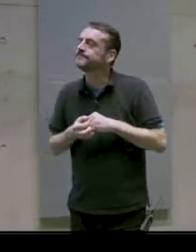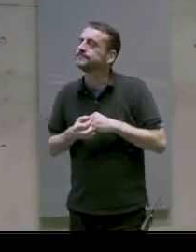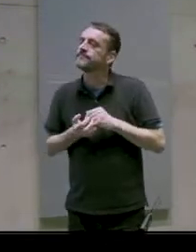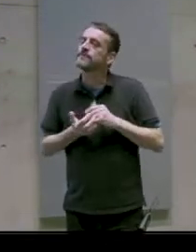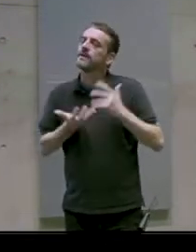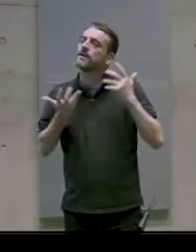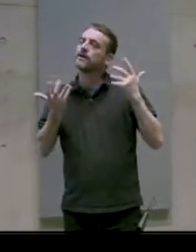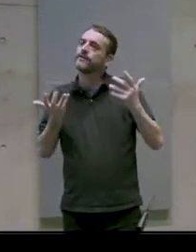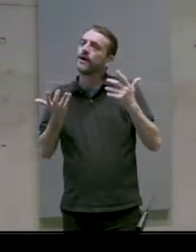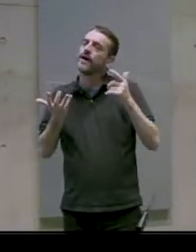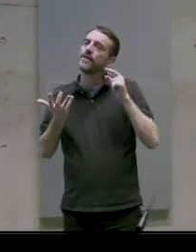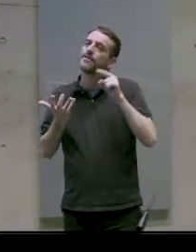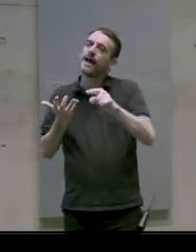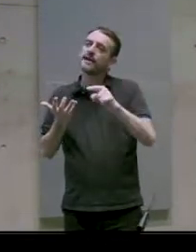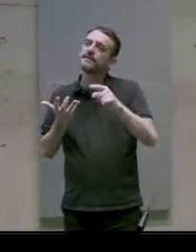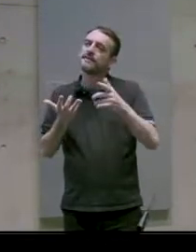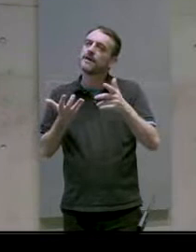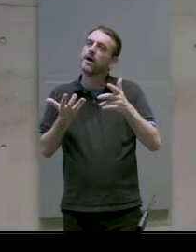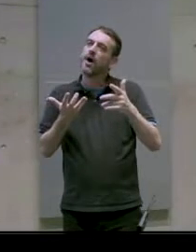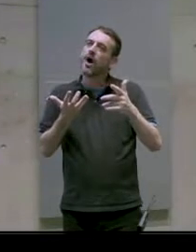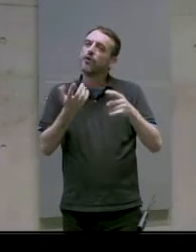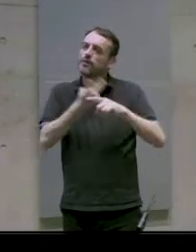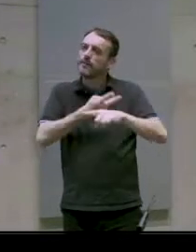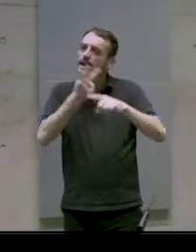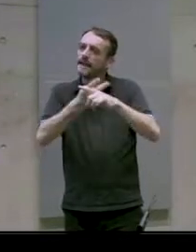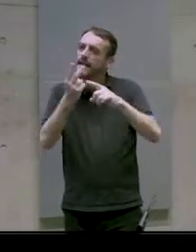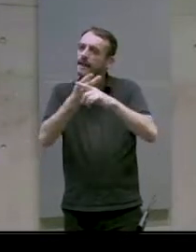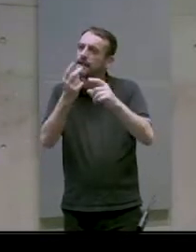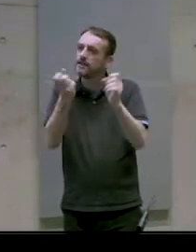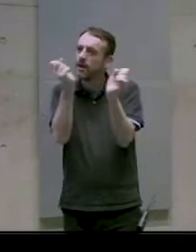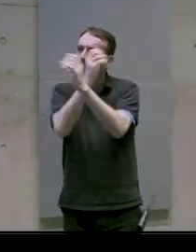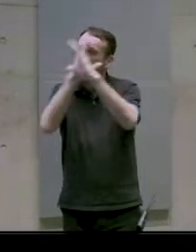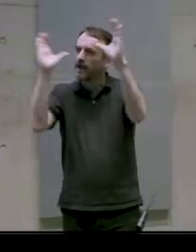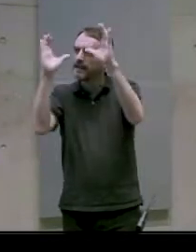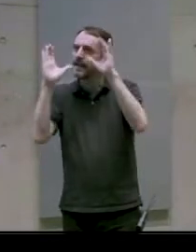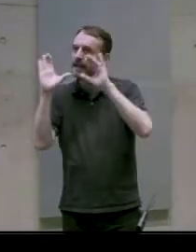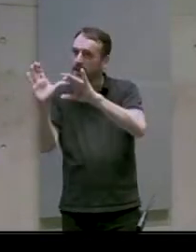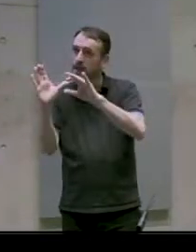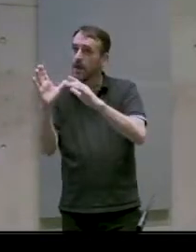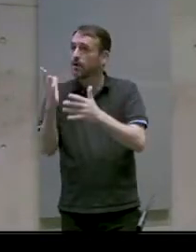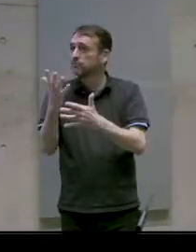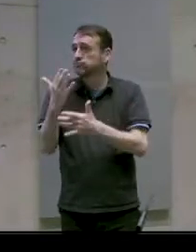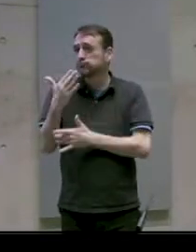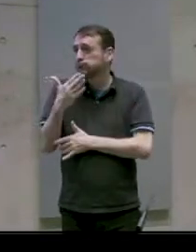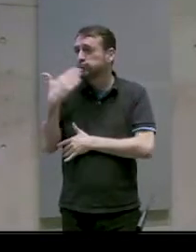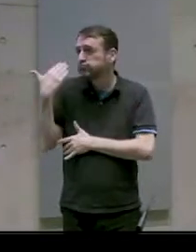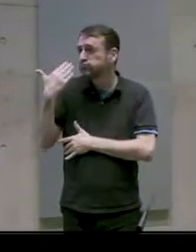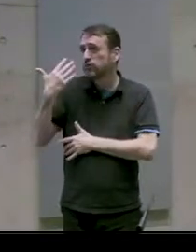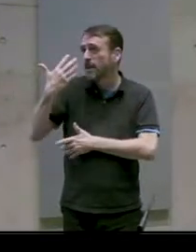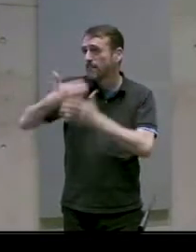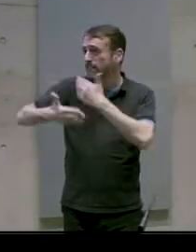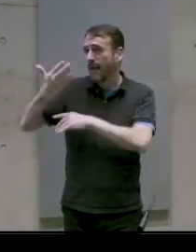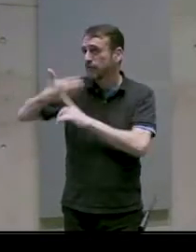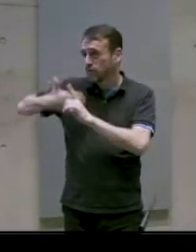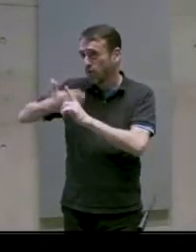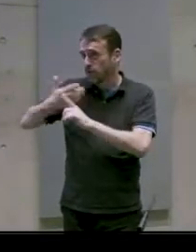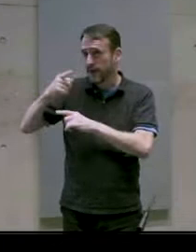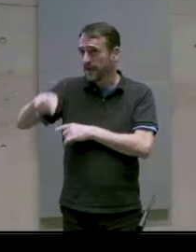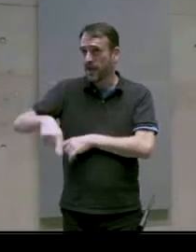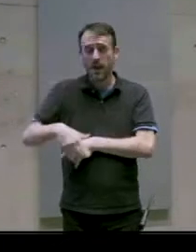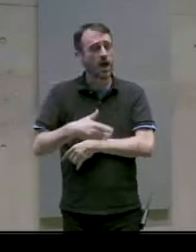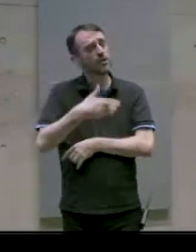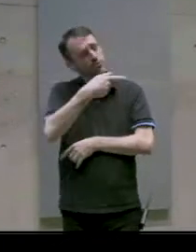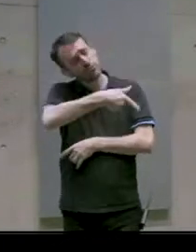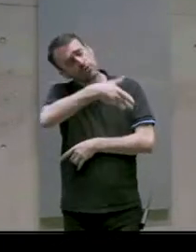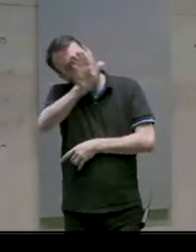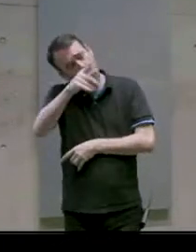that's a sort of cliche idea that very quickly, without tons of backstory, you can just go, you're going to a posh party, you don't know anyone, you're a spy,